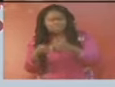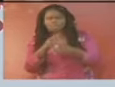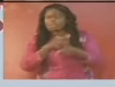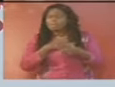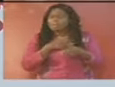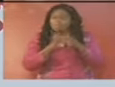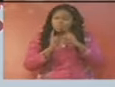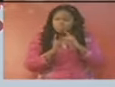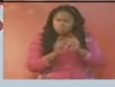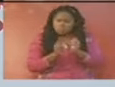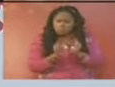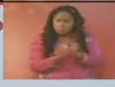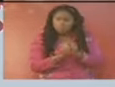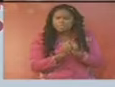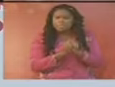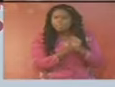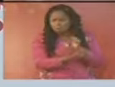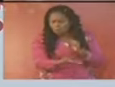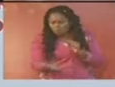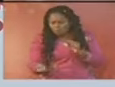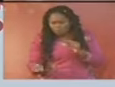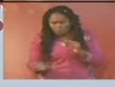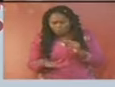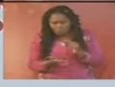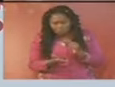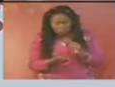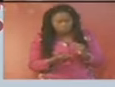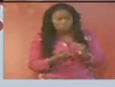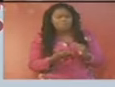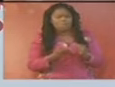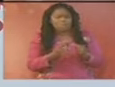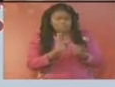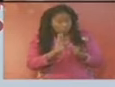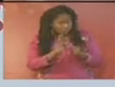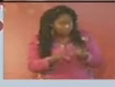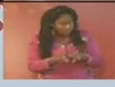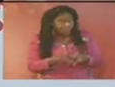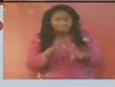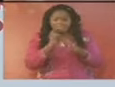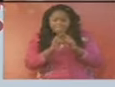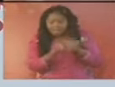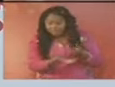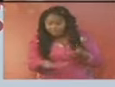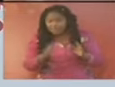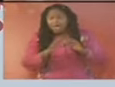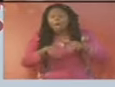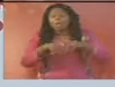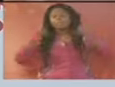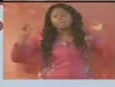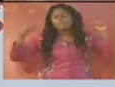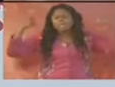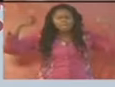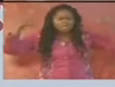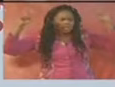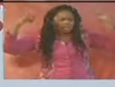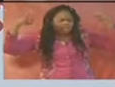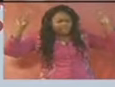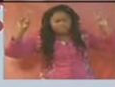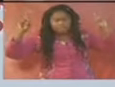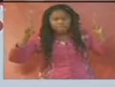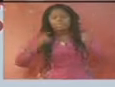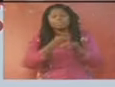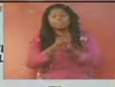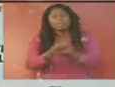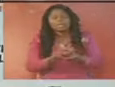and speak to their flocks as to how to celebrate Diwali this year safely. CMO, have we had any